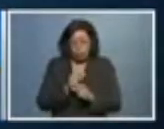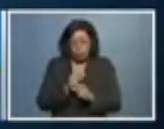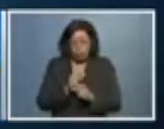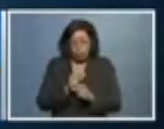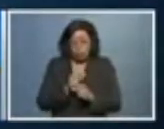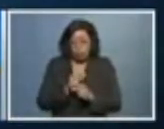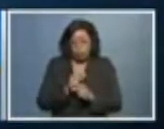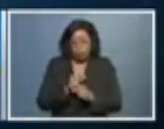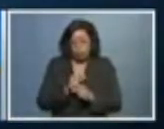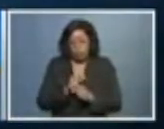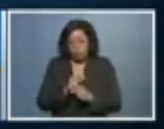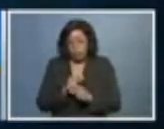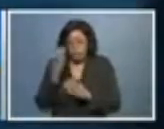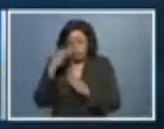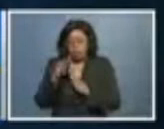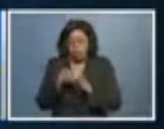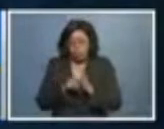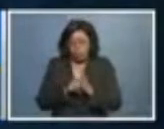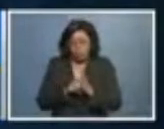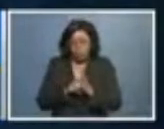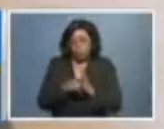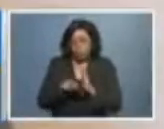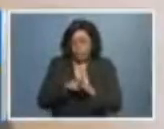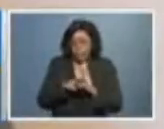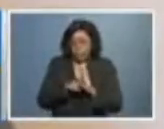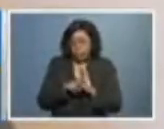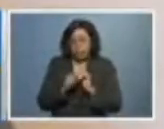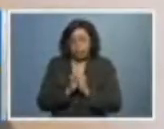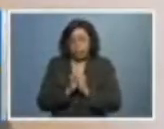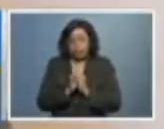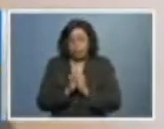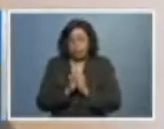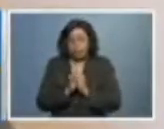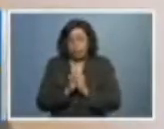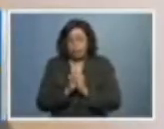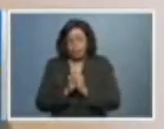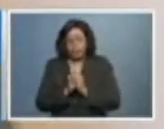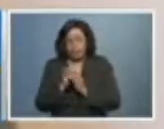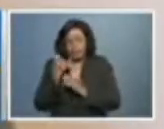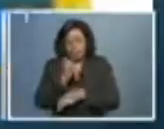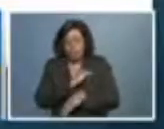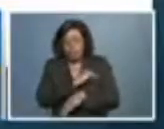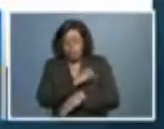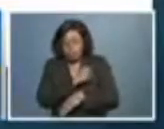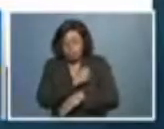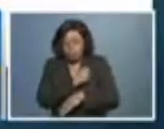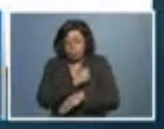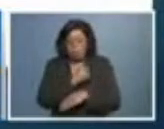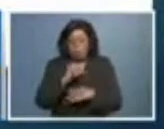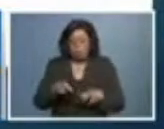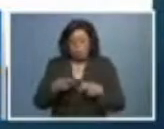from mercury and its associated negative compounds. Eustacia Jennings of Just Consultants is one of many consultants